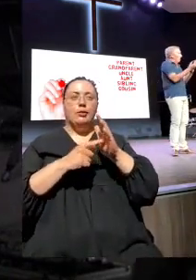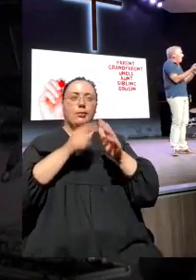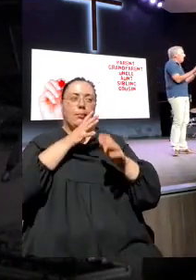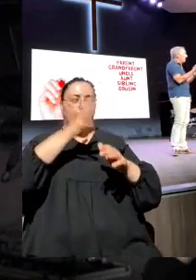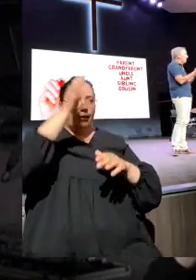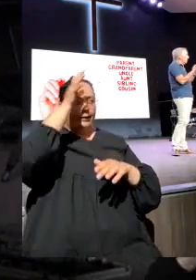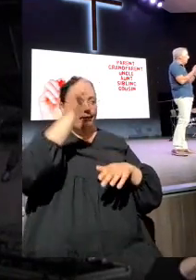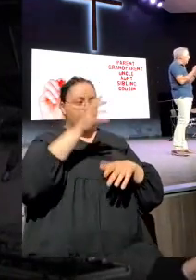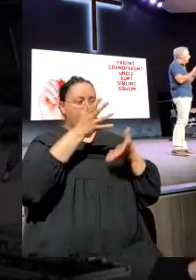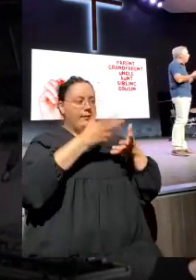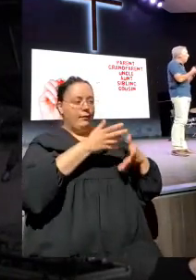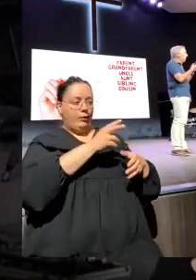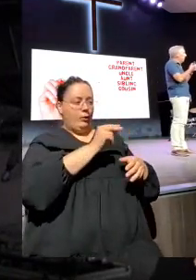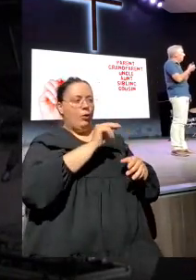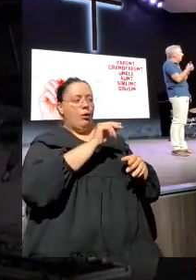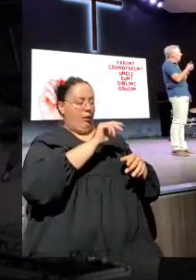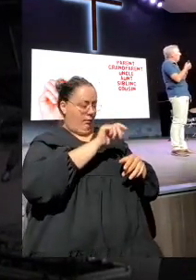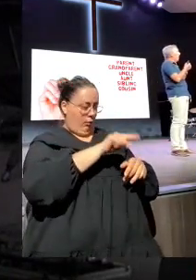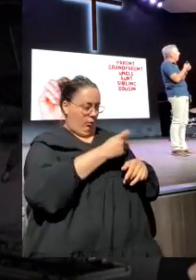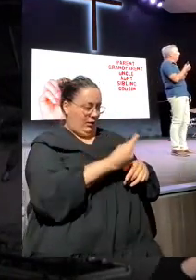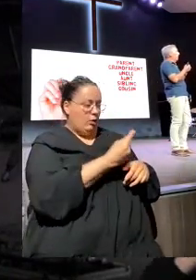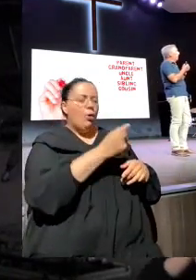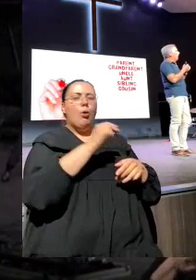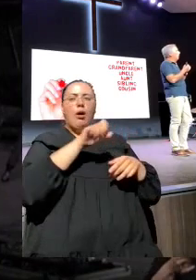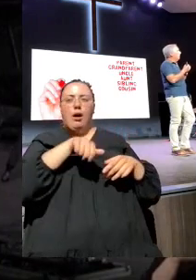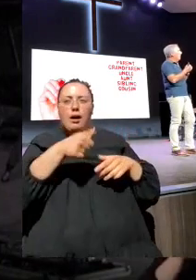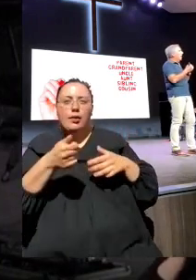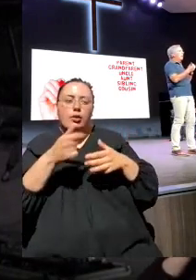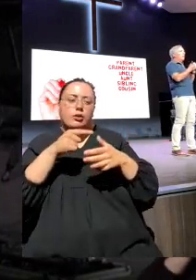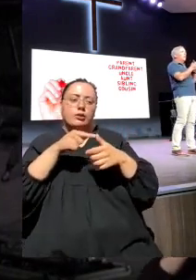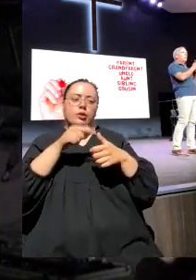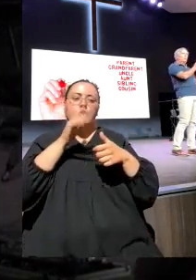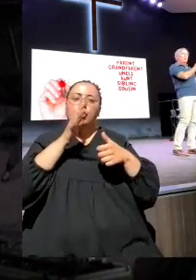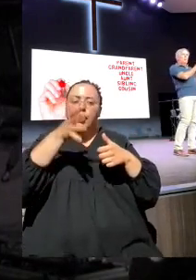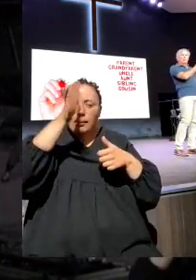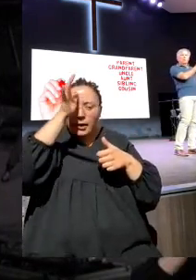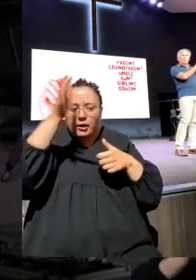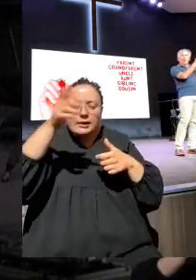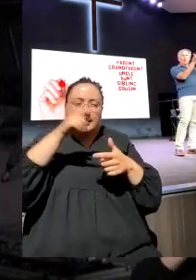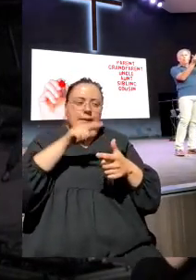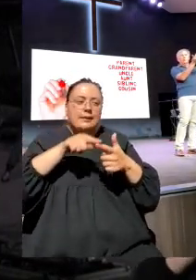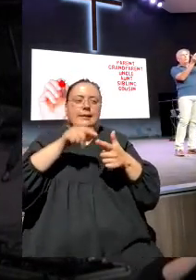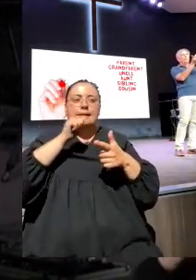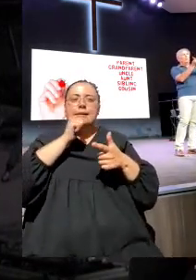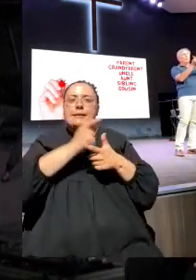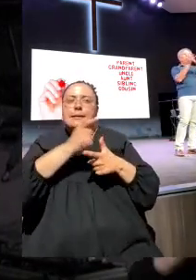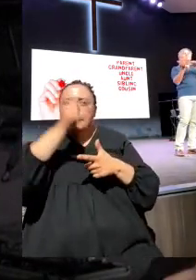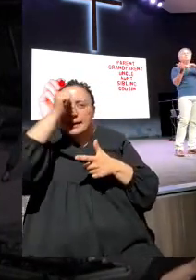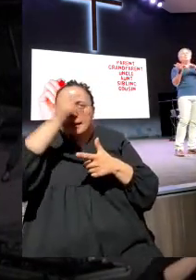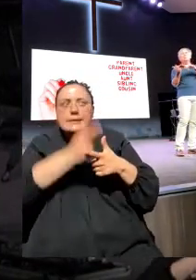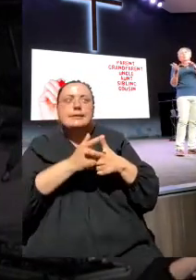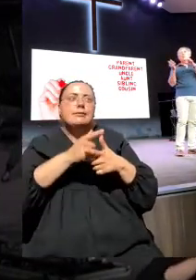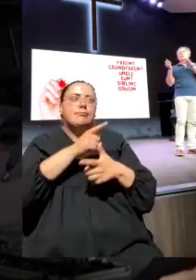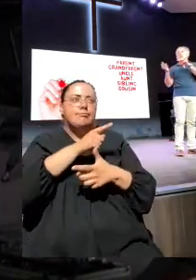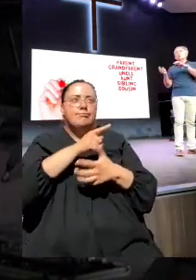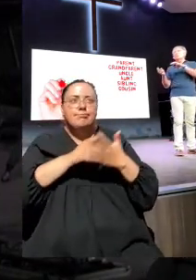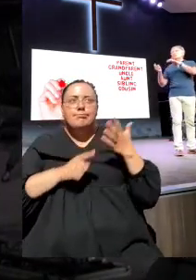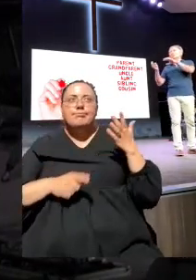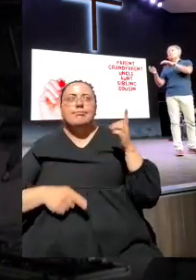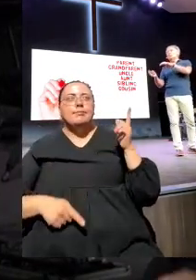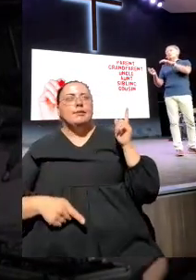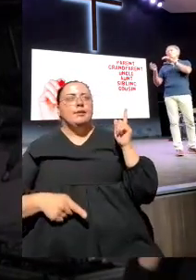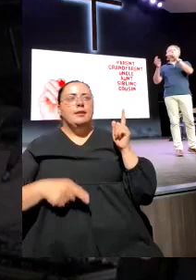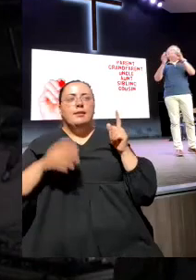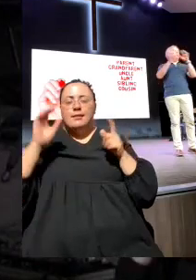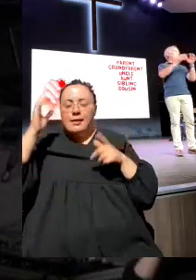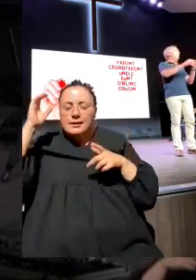be a sibling who really comes on fire with God, and then they inspire the rest of the whole family. We have seen children and